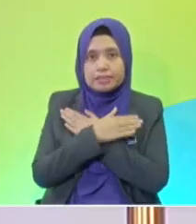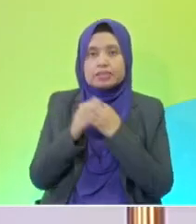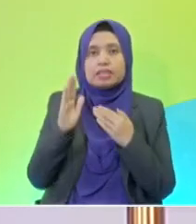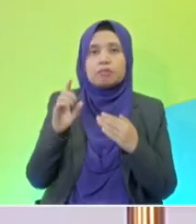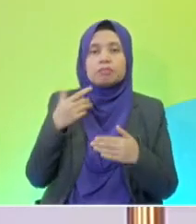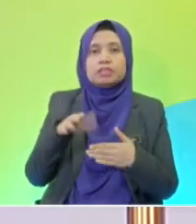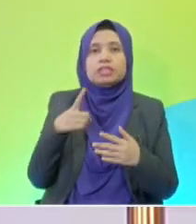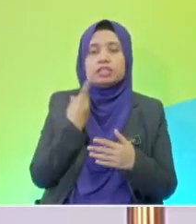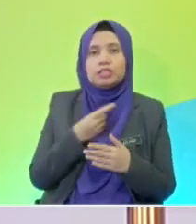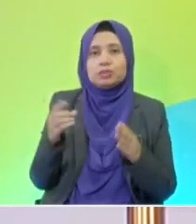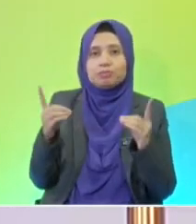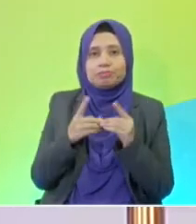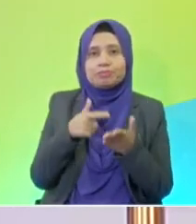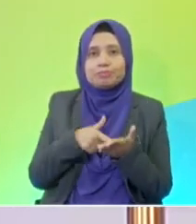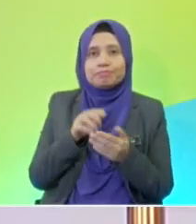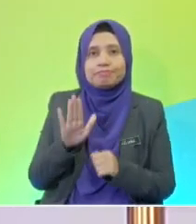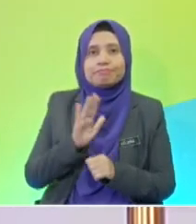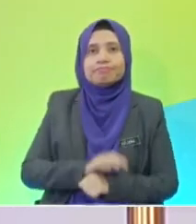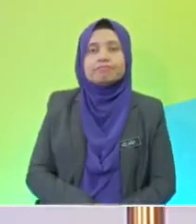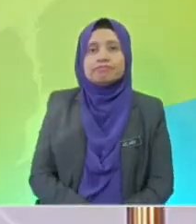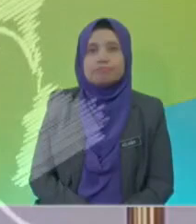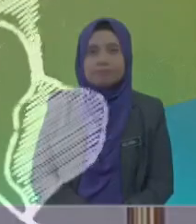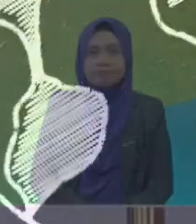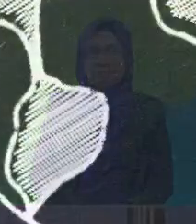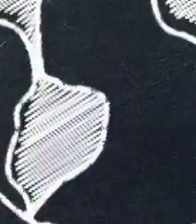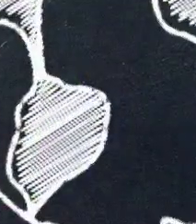after a very short break. We'll be back.